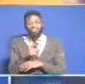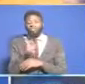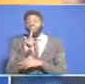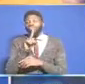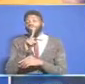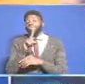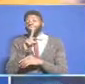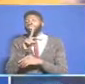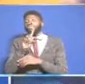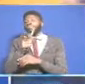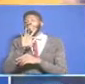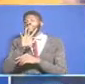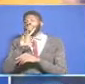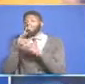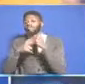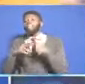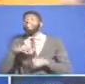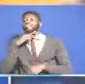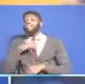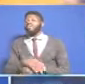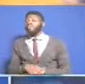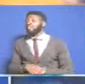3,157 deaths and